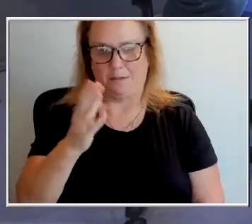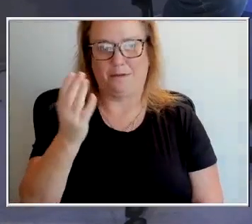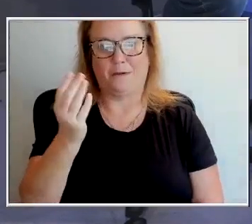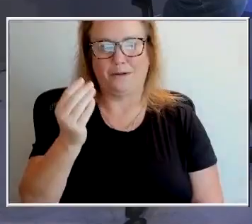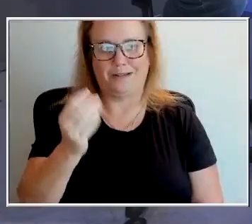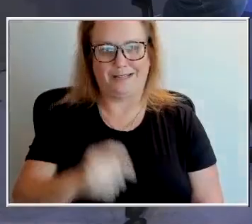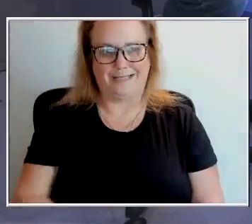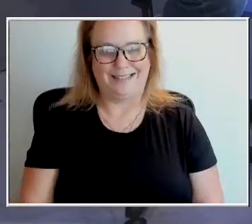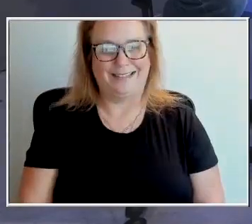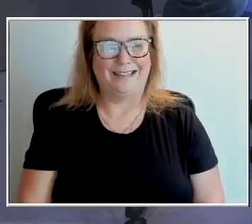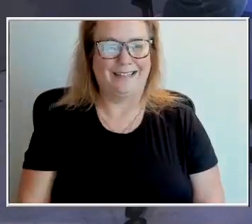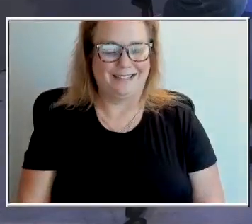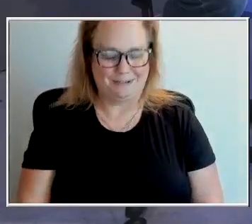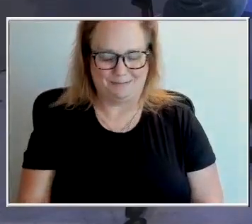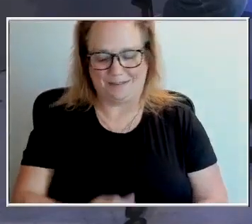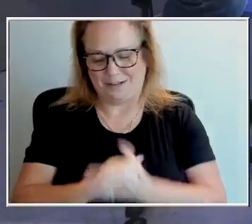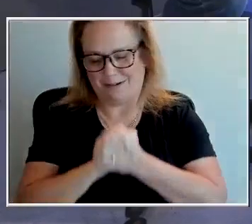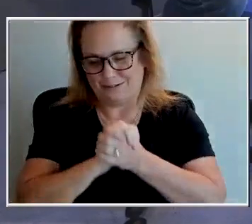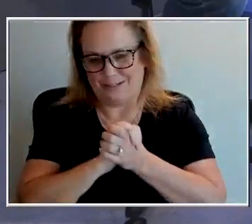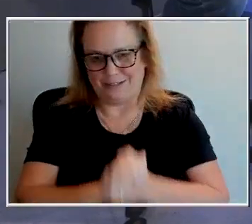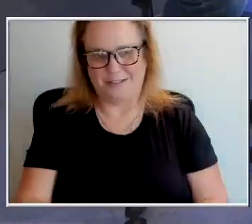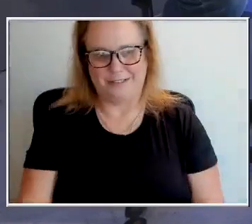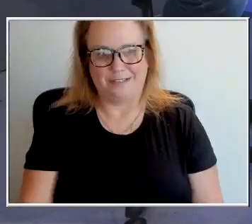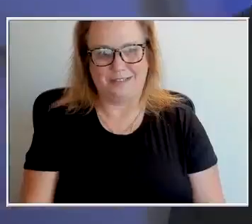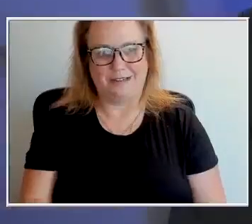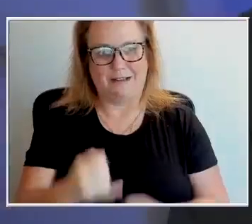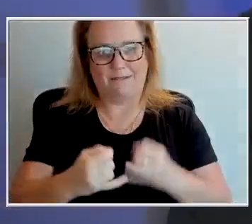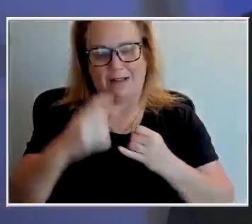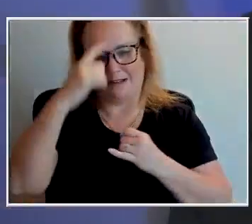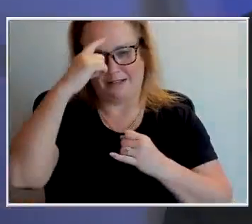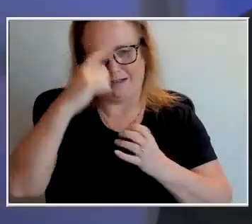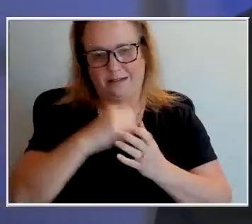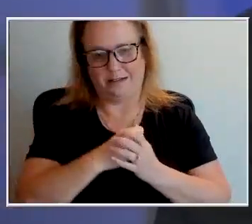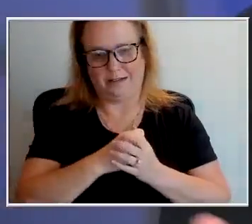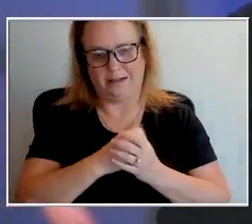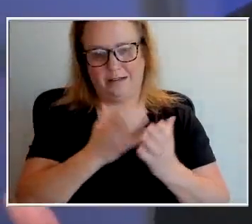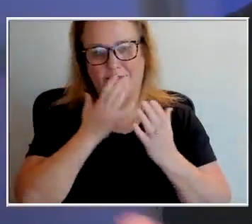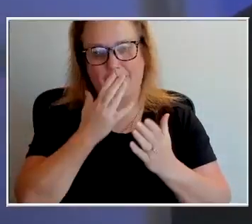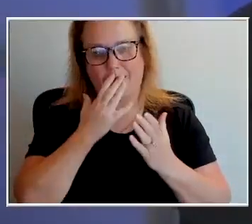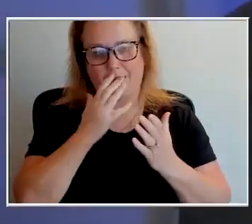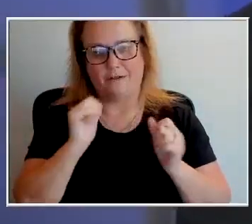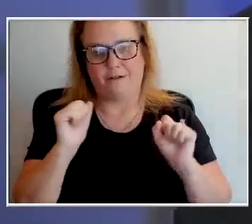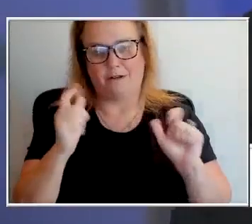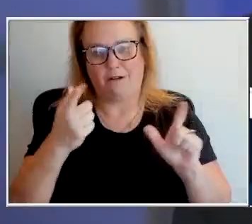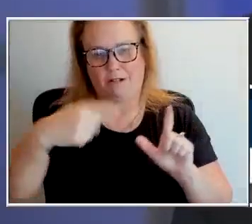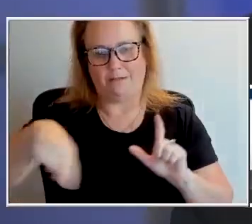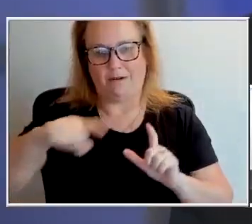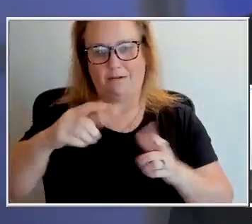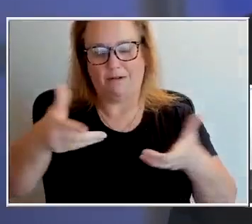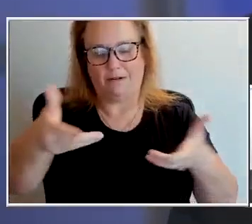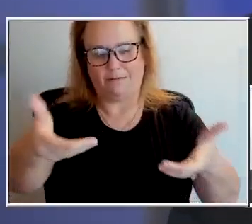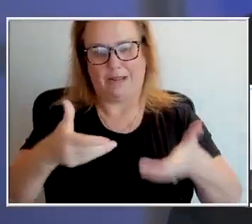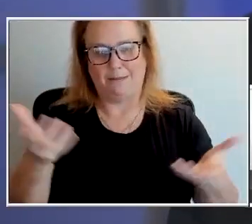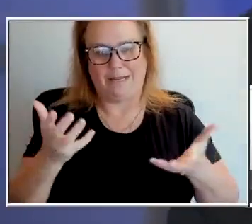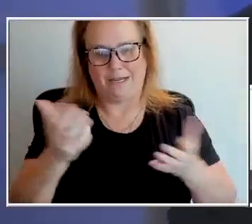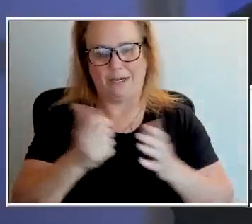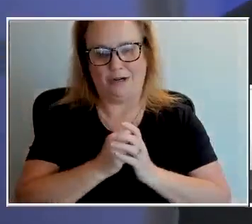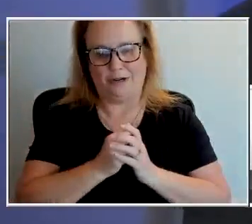Awesome. Yeah. That's awesome. Congratulations. Final thoughts. And thank you all for having me here.